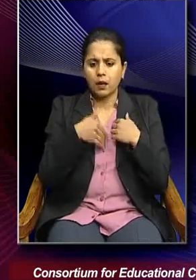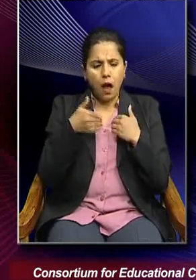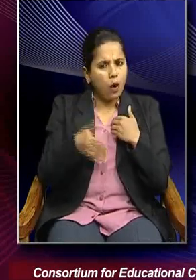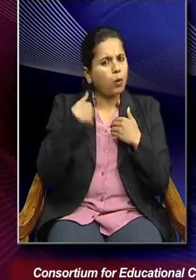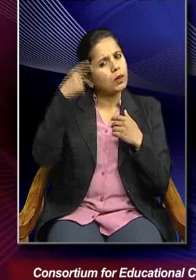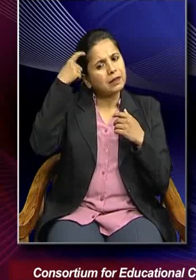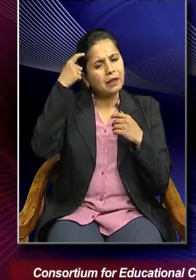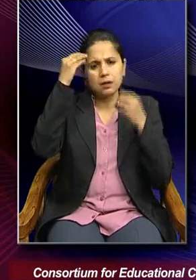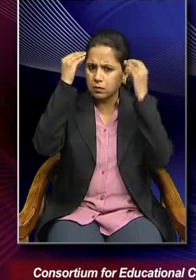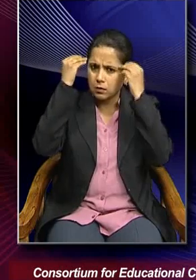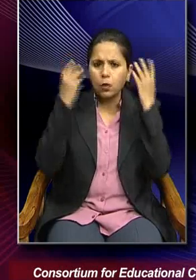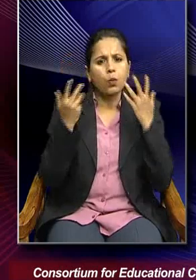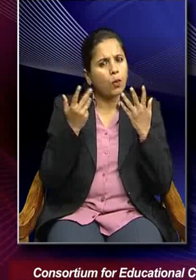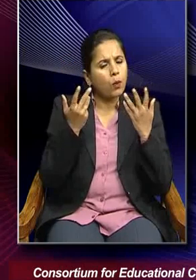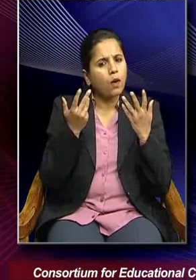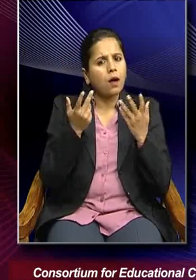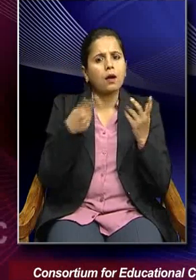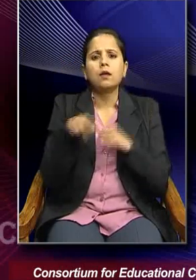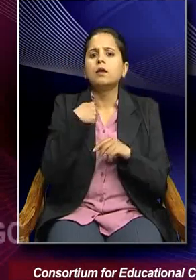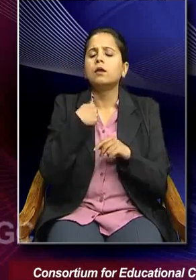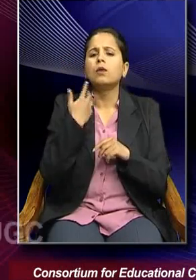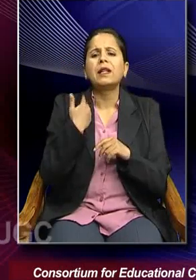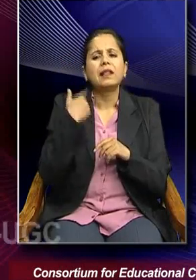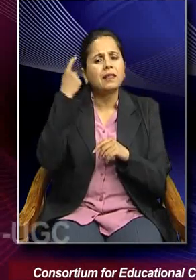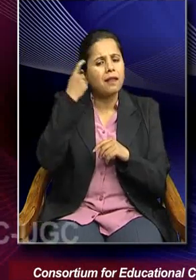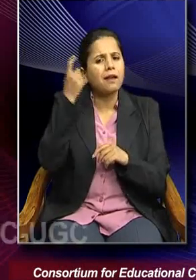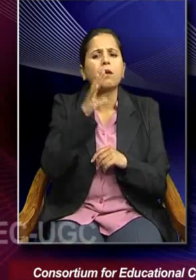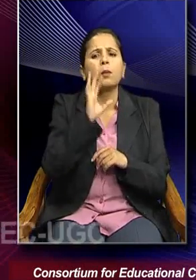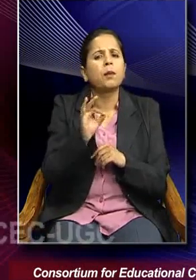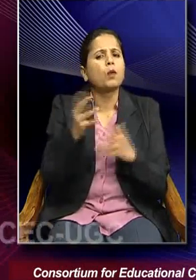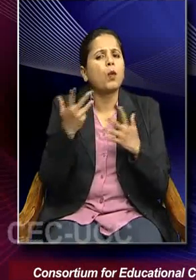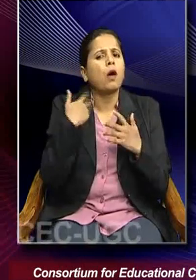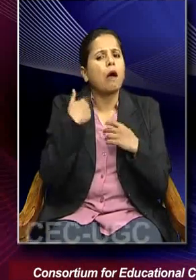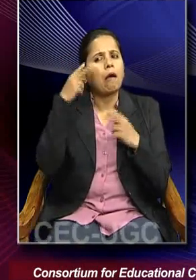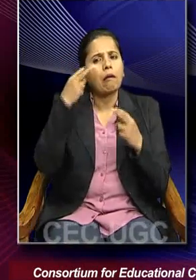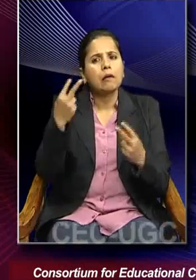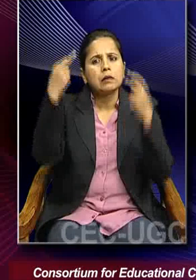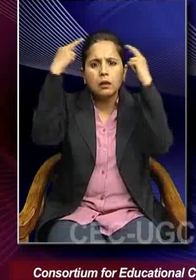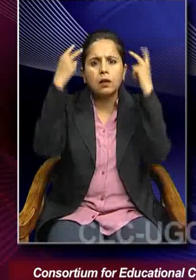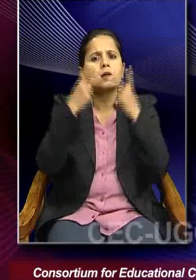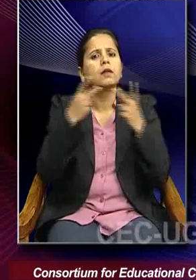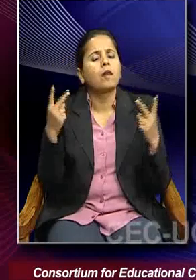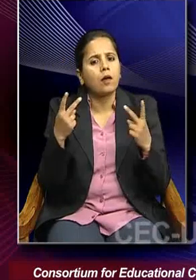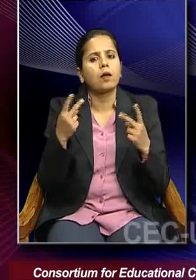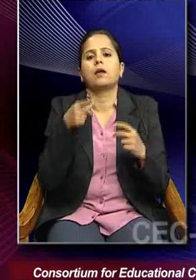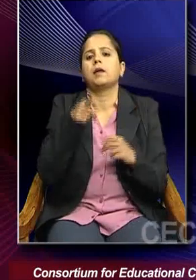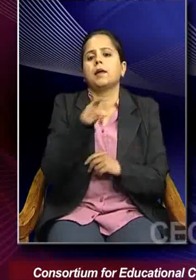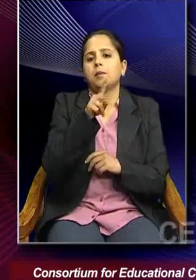in our mind, what are we really thinking? So that means it